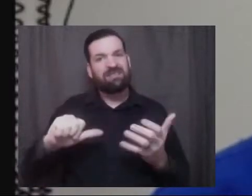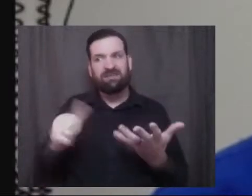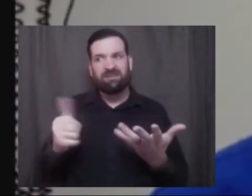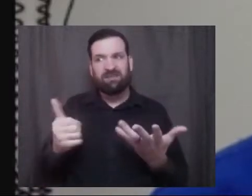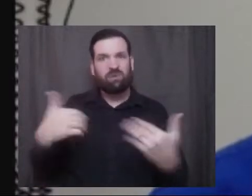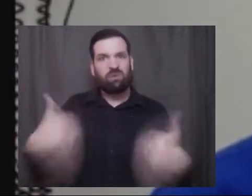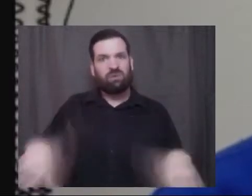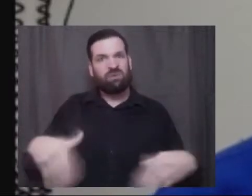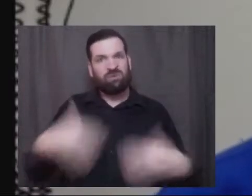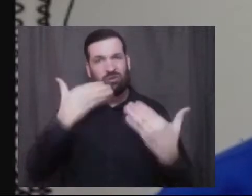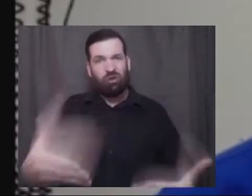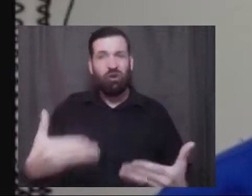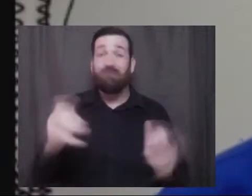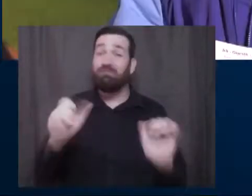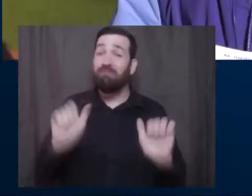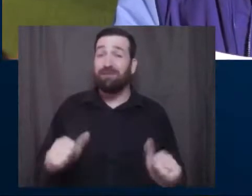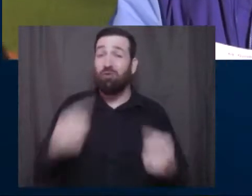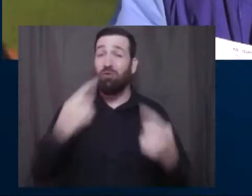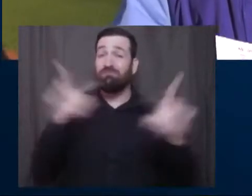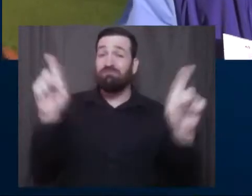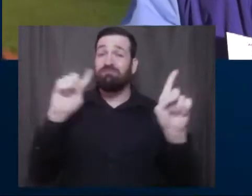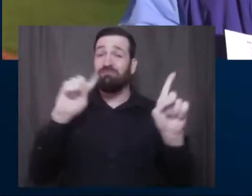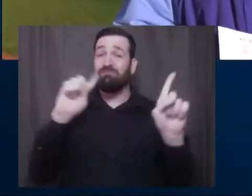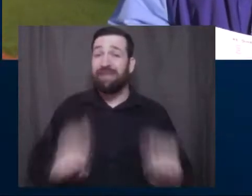really good potential.